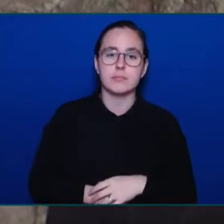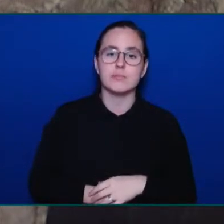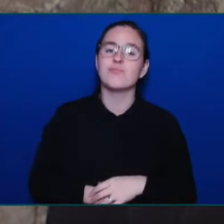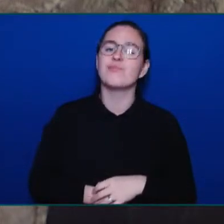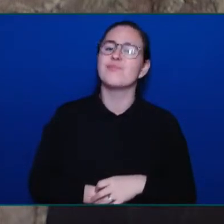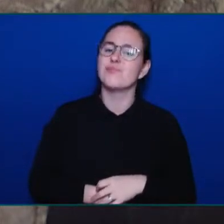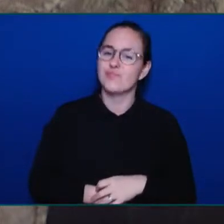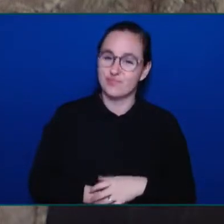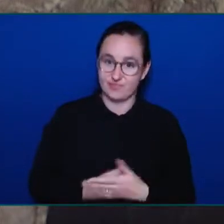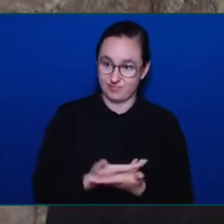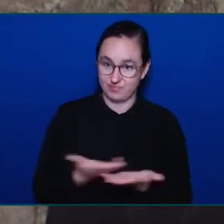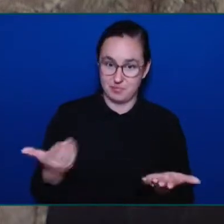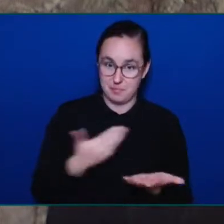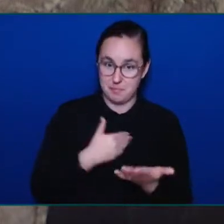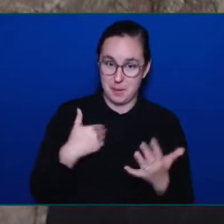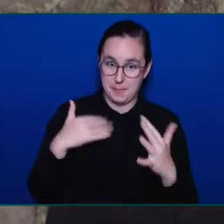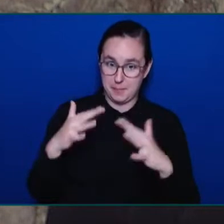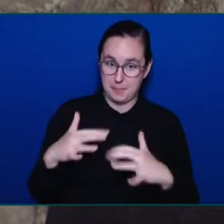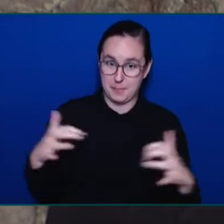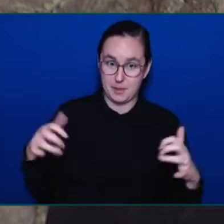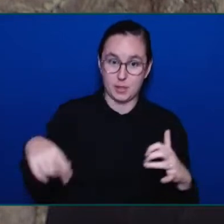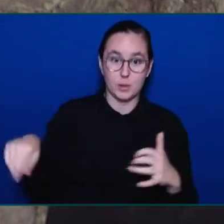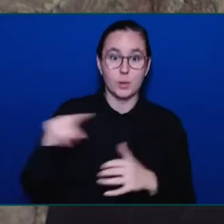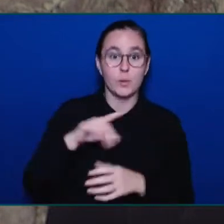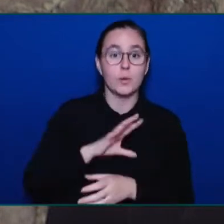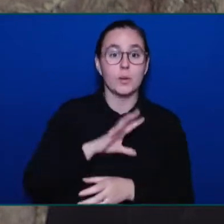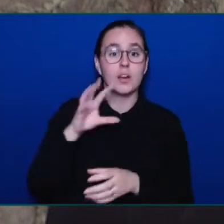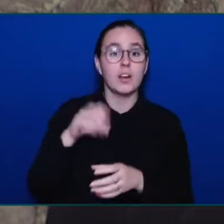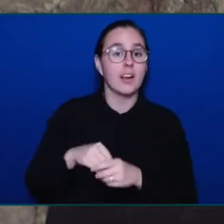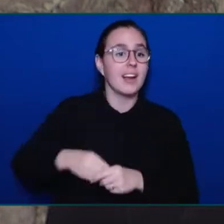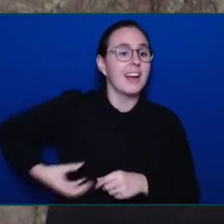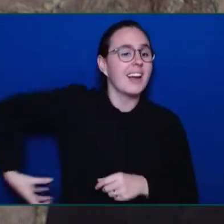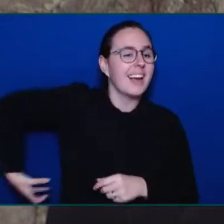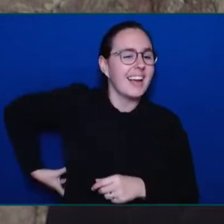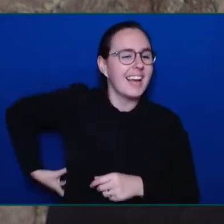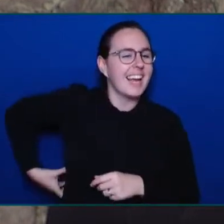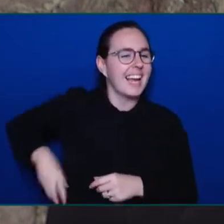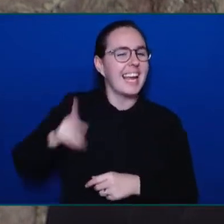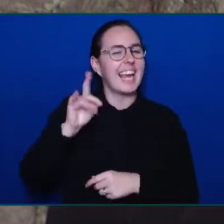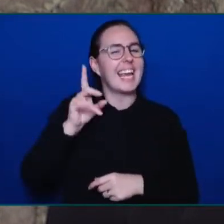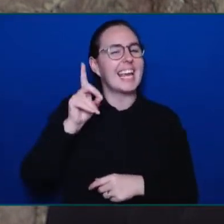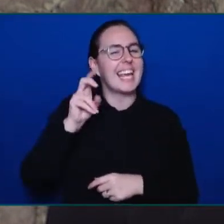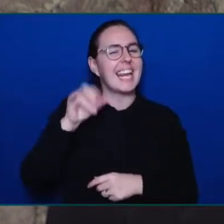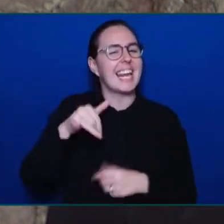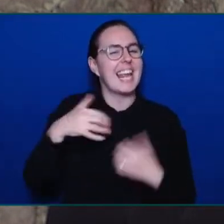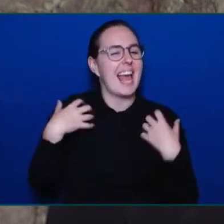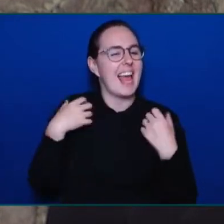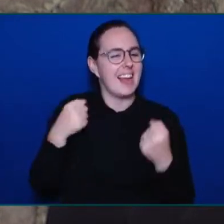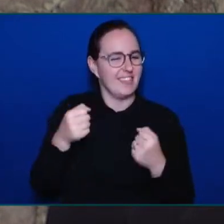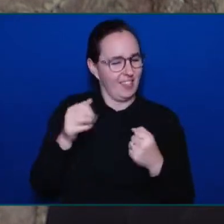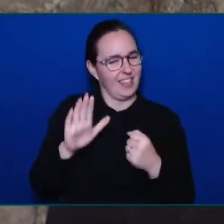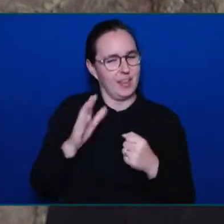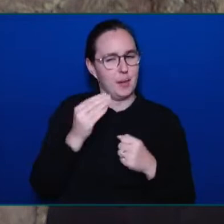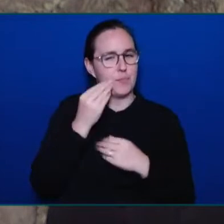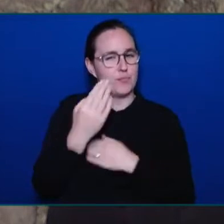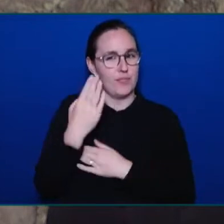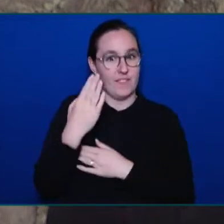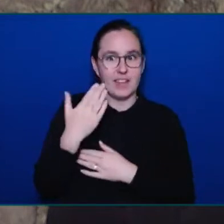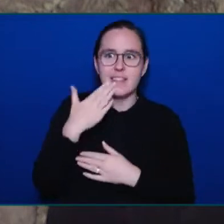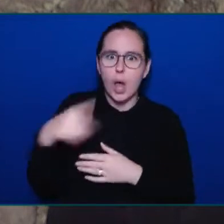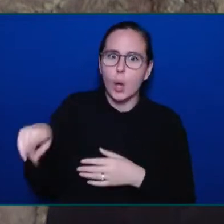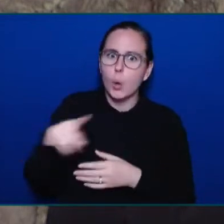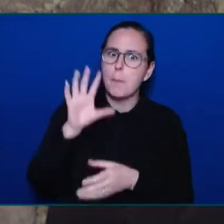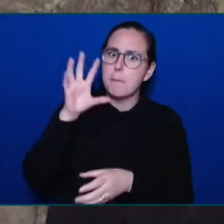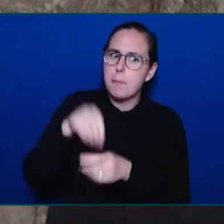Kidney Health Breakfast this morning, I want to acknowledge all the people from the Kidney Foundation who have been in the building and have been meeting with us today.